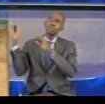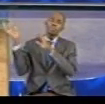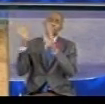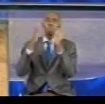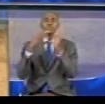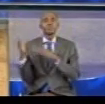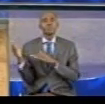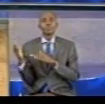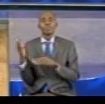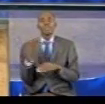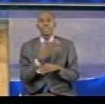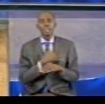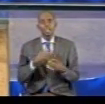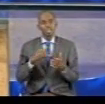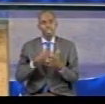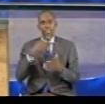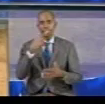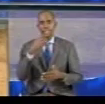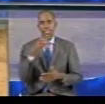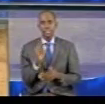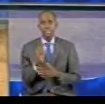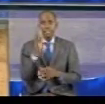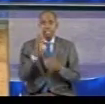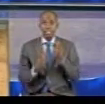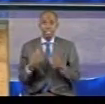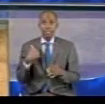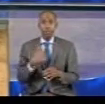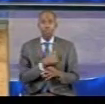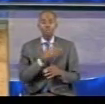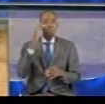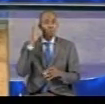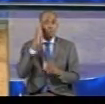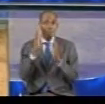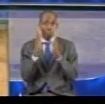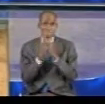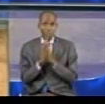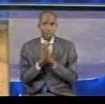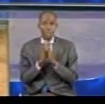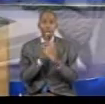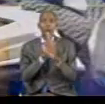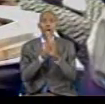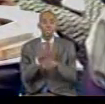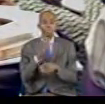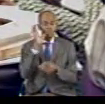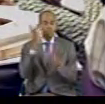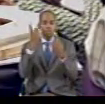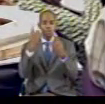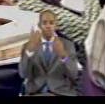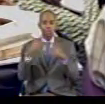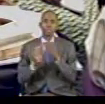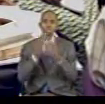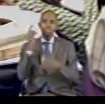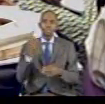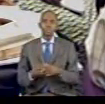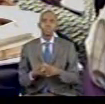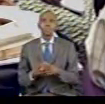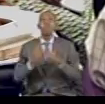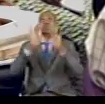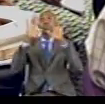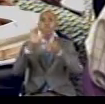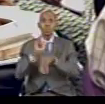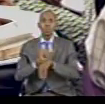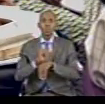he tells us, if we will pray, answers will come. Miracle